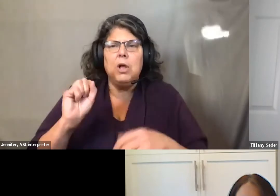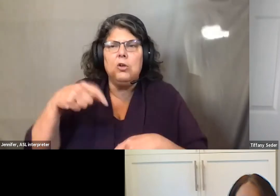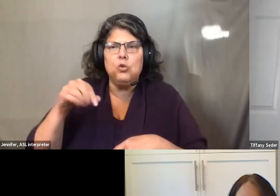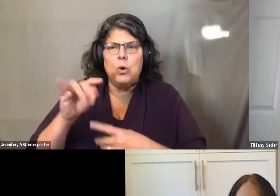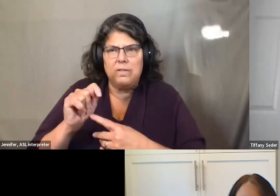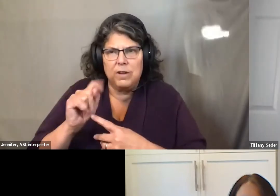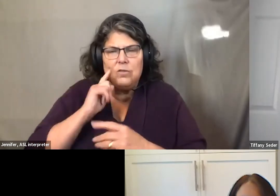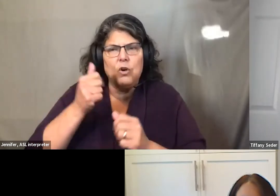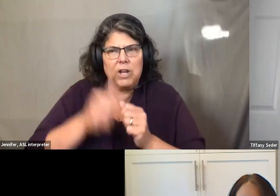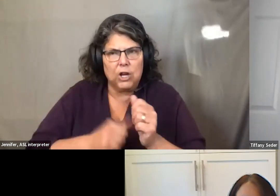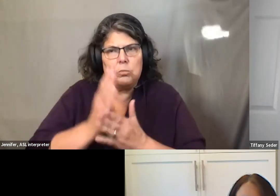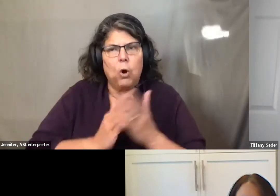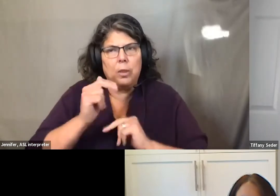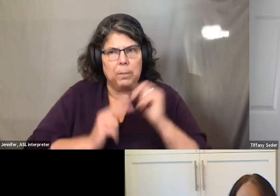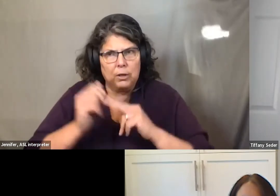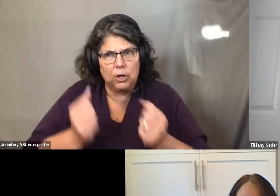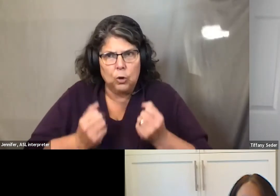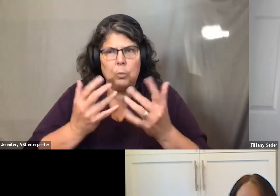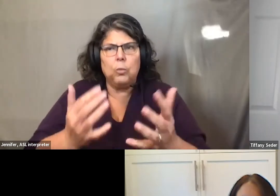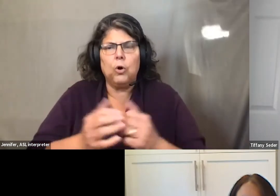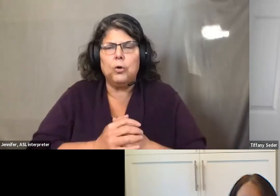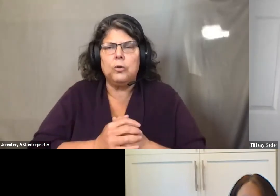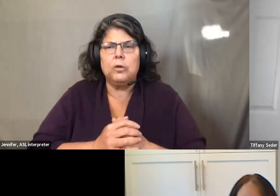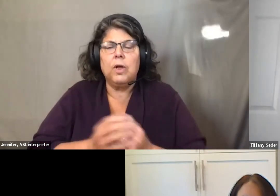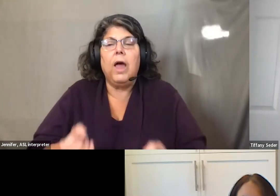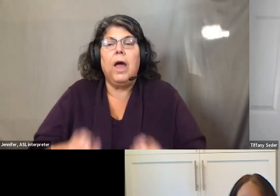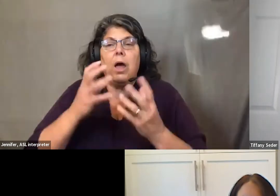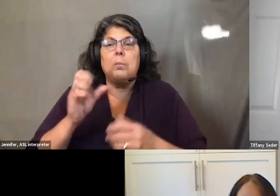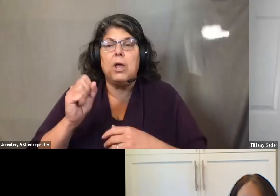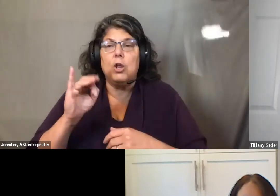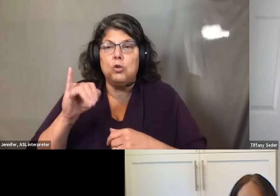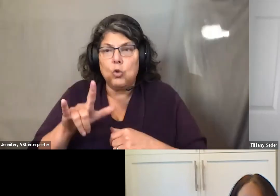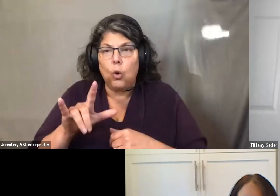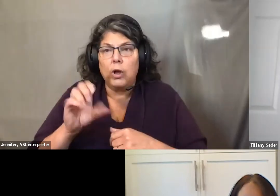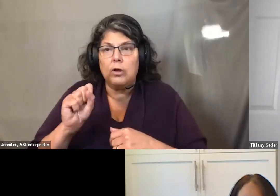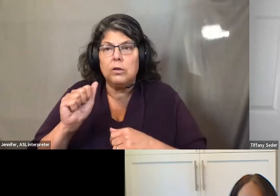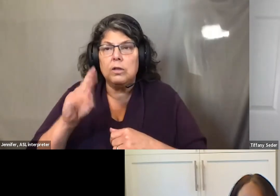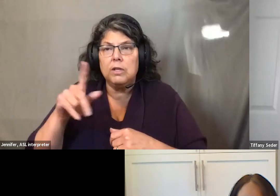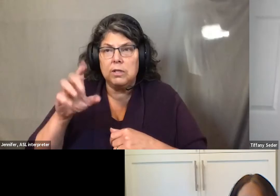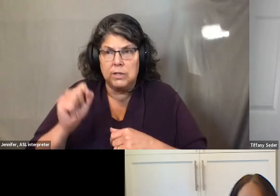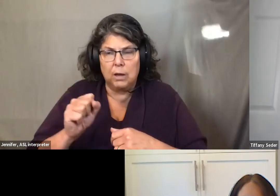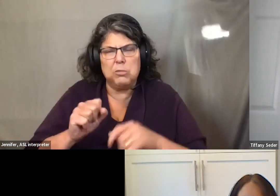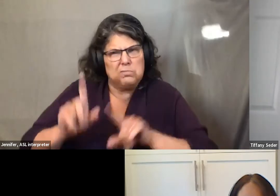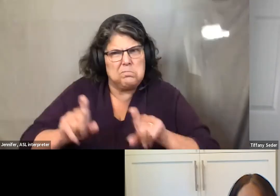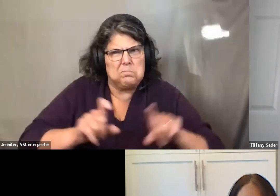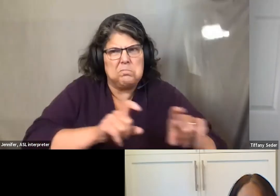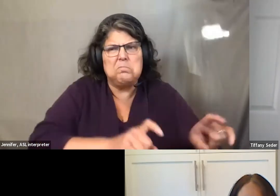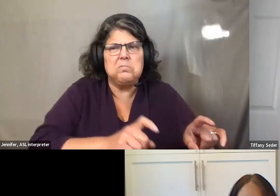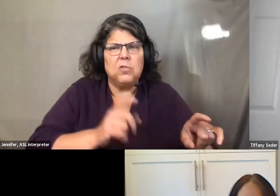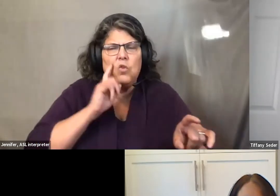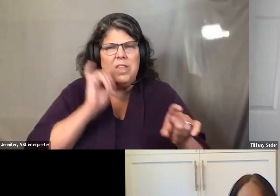burned, and the number of soil samples that are going to be required per that square footage for each